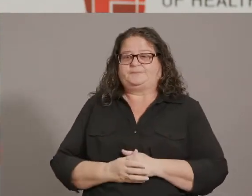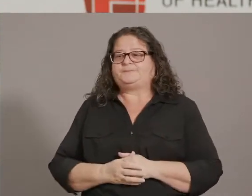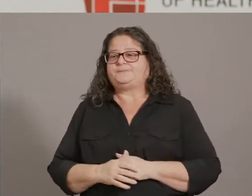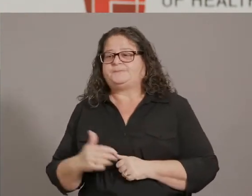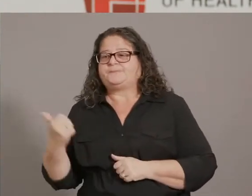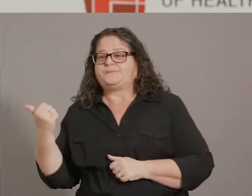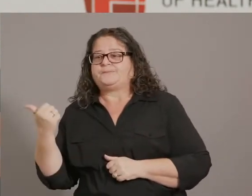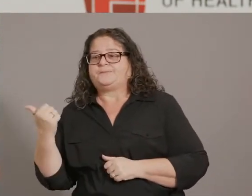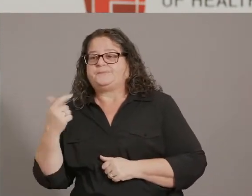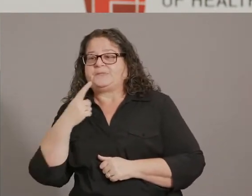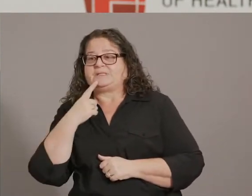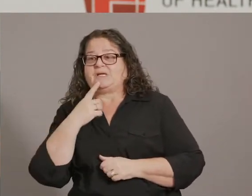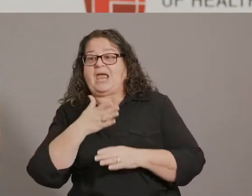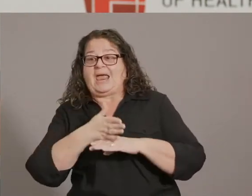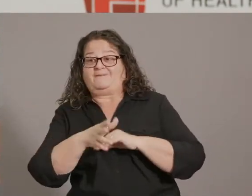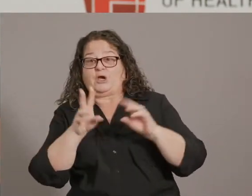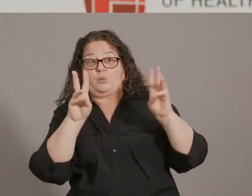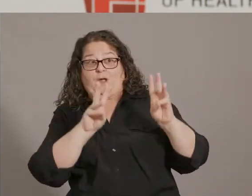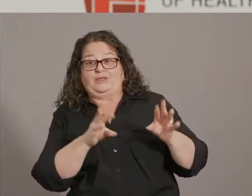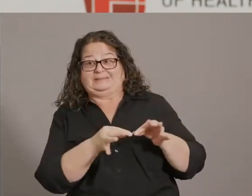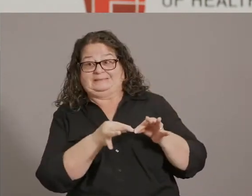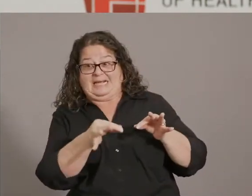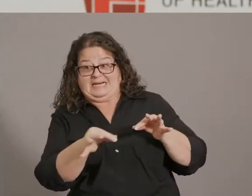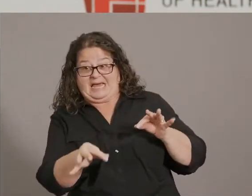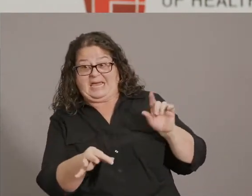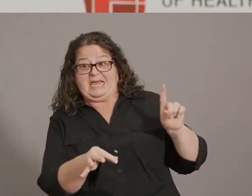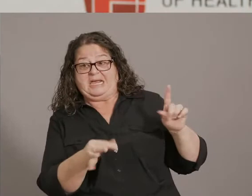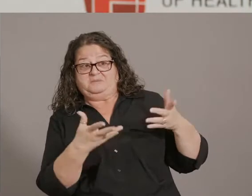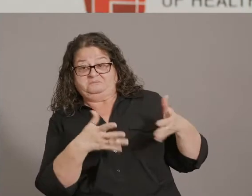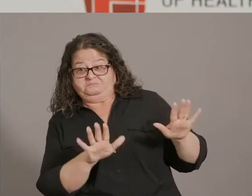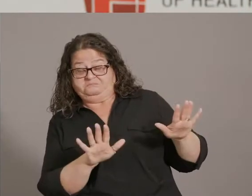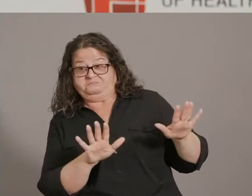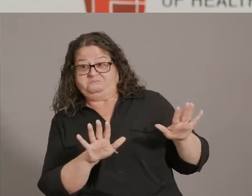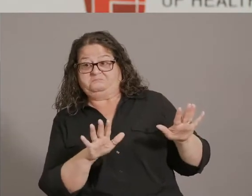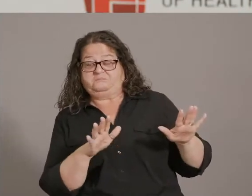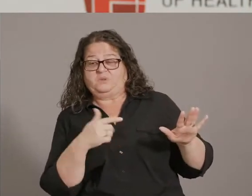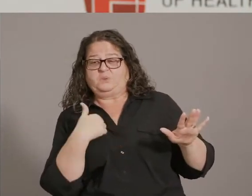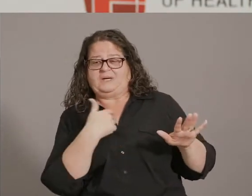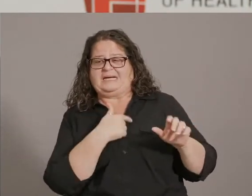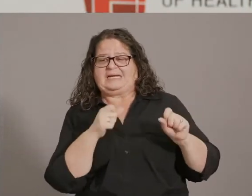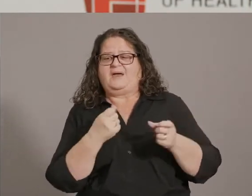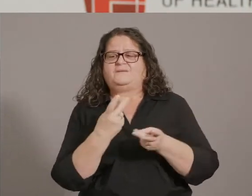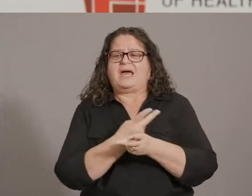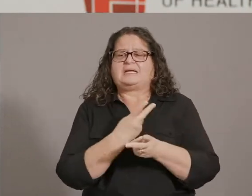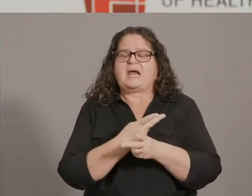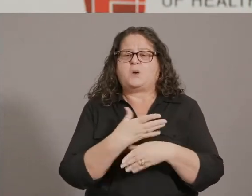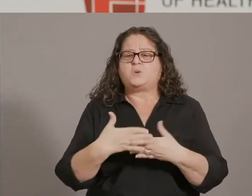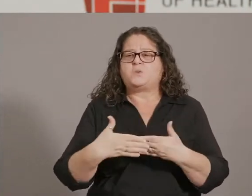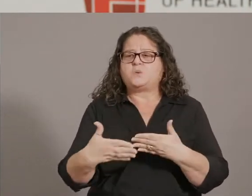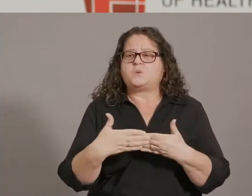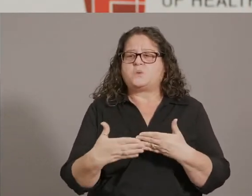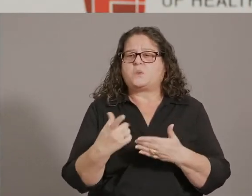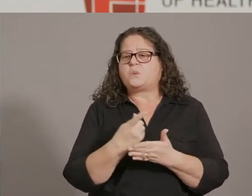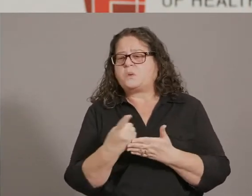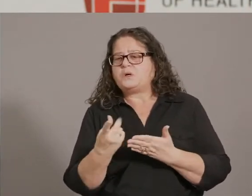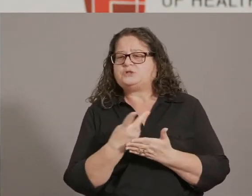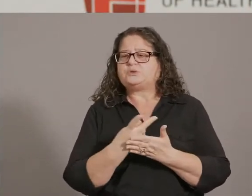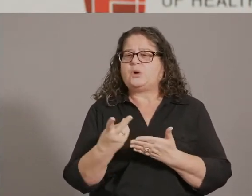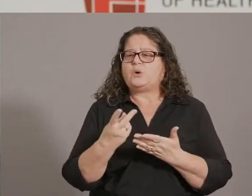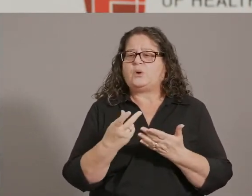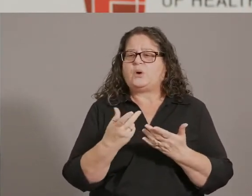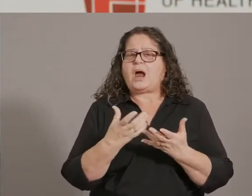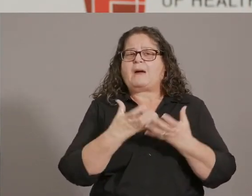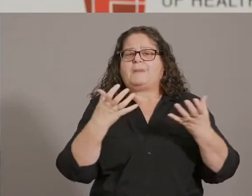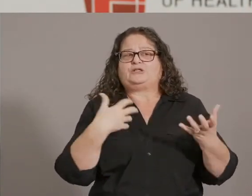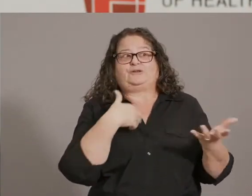weather delays and stuff, and we're able to get a good view of what we believe the next few weeks of vaccine allocation include for